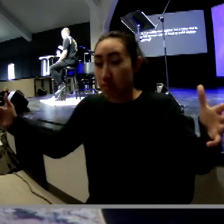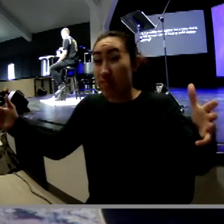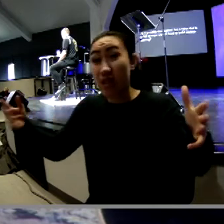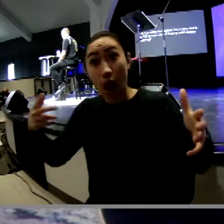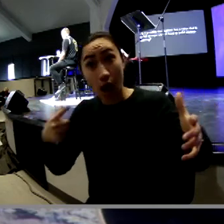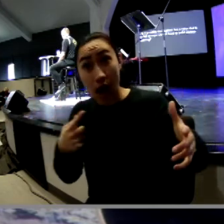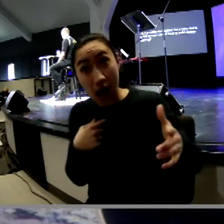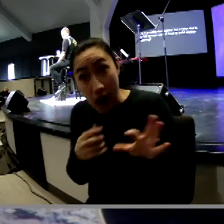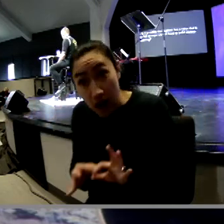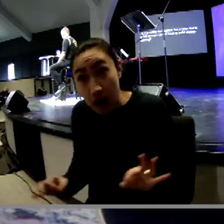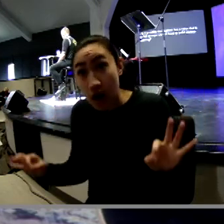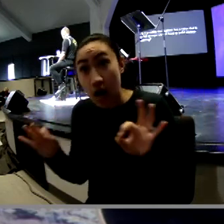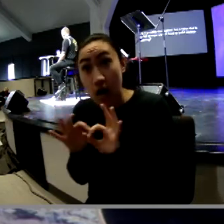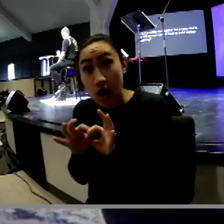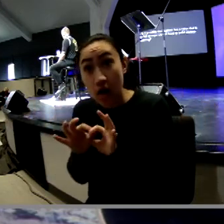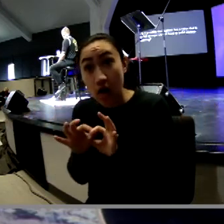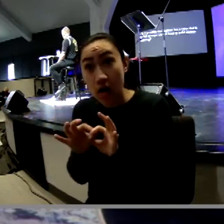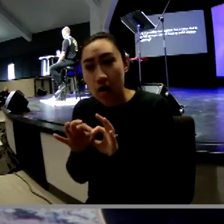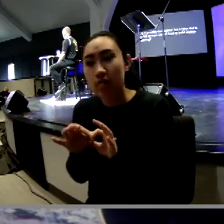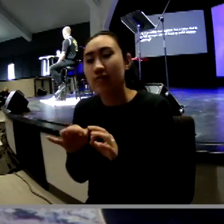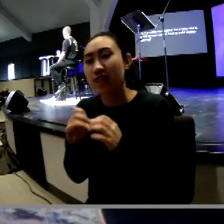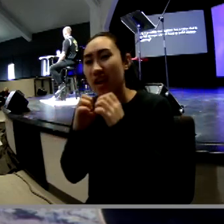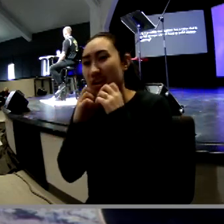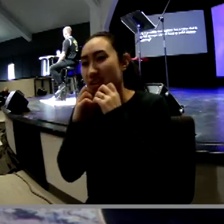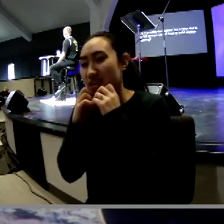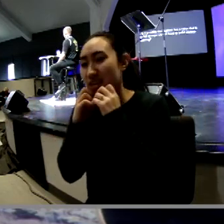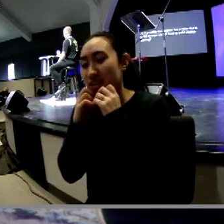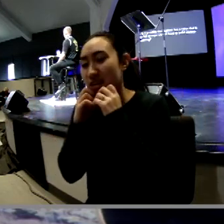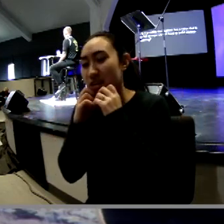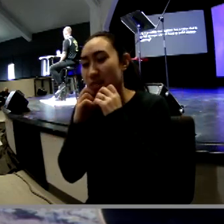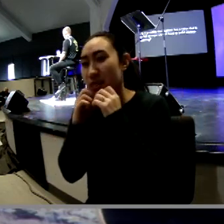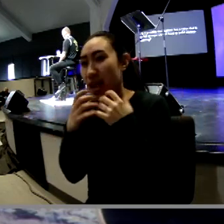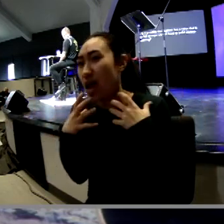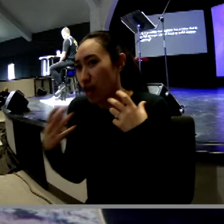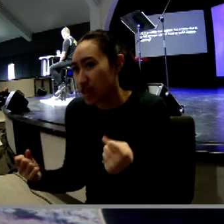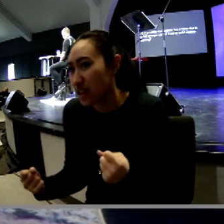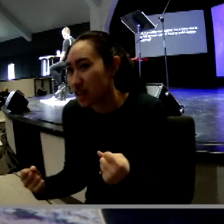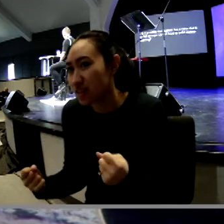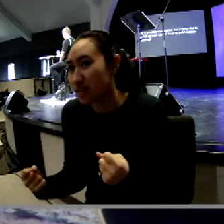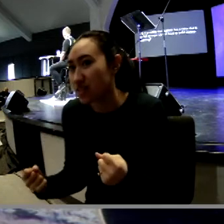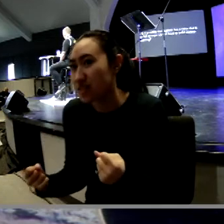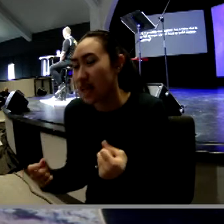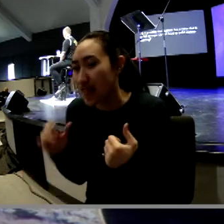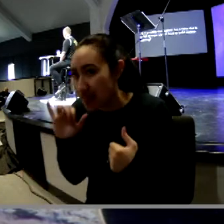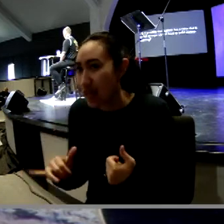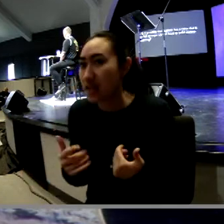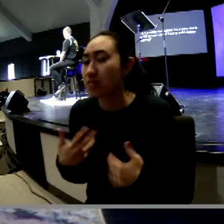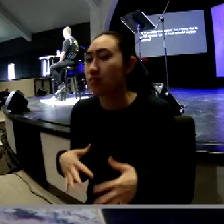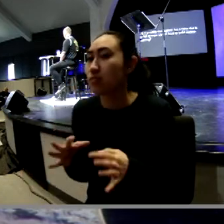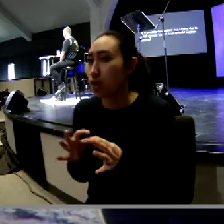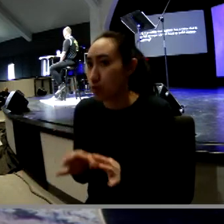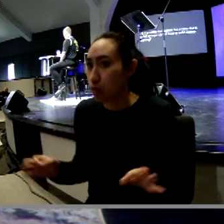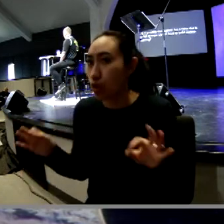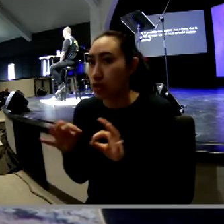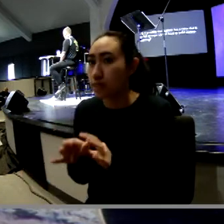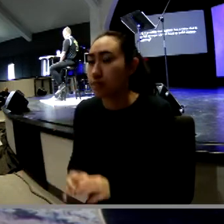I think it is. Let me ask you a couple questions on a local level. Have you thought about the divorce rates in our 5 zip codes?